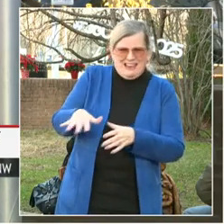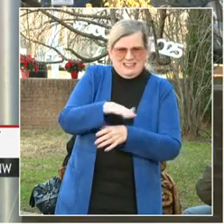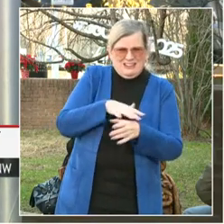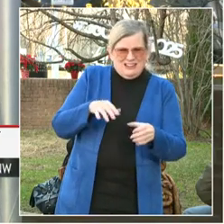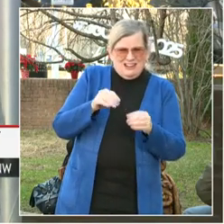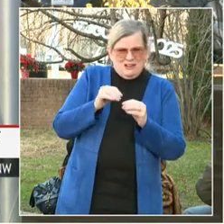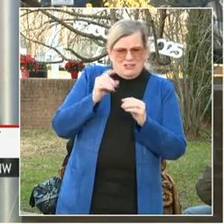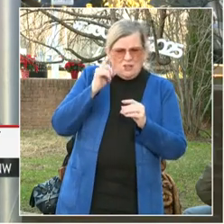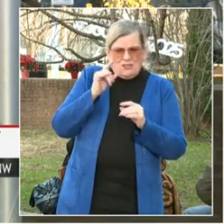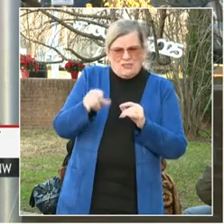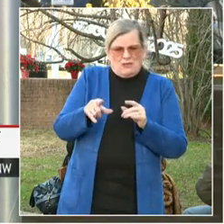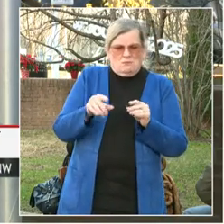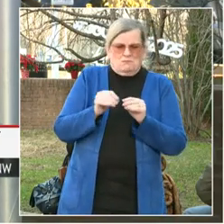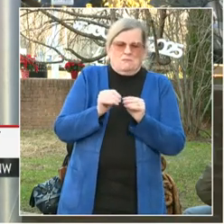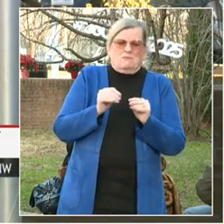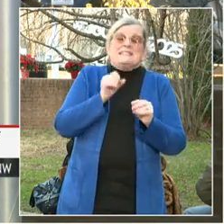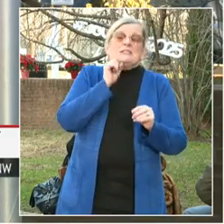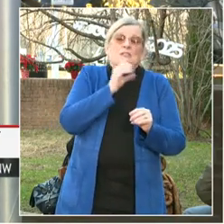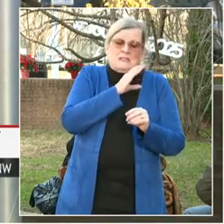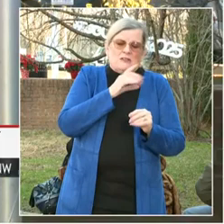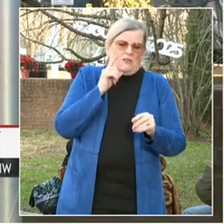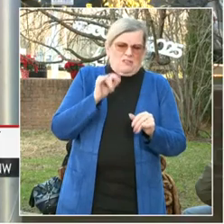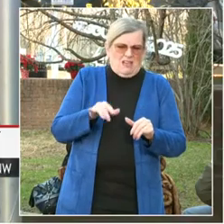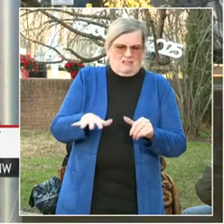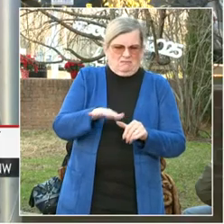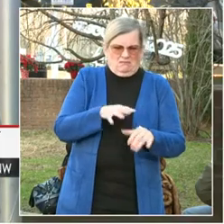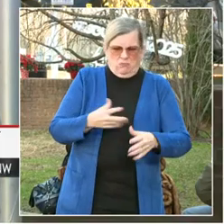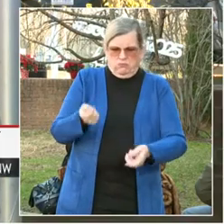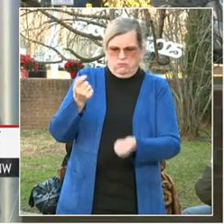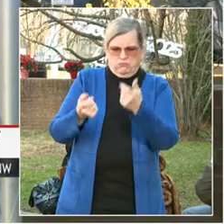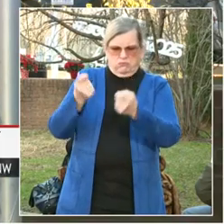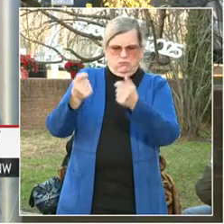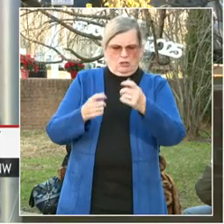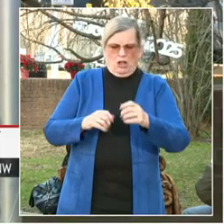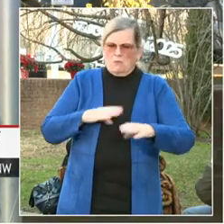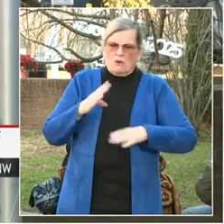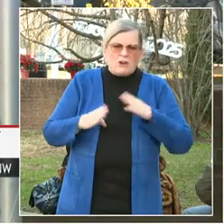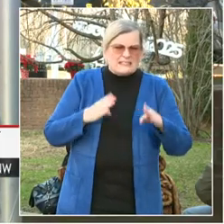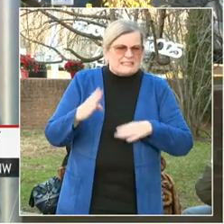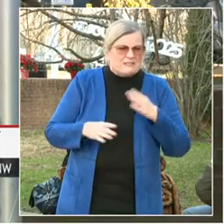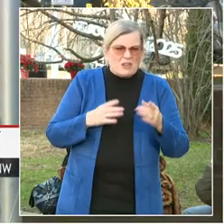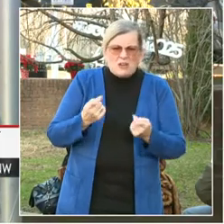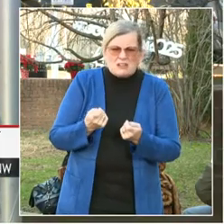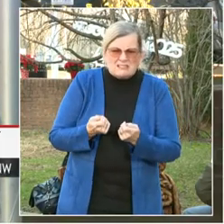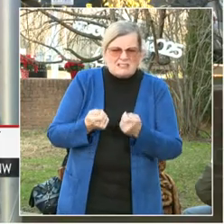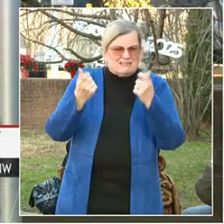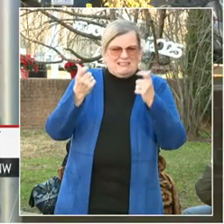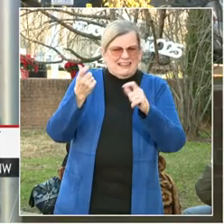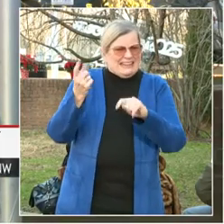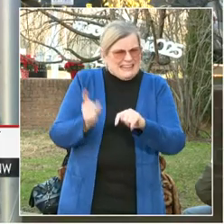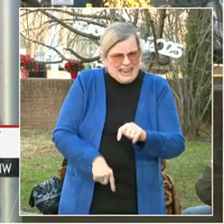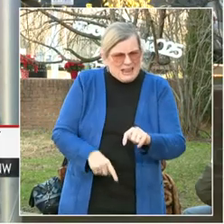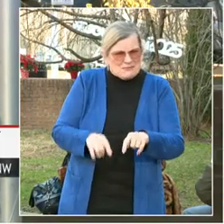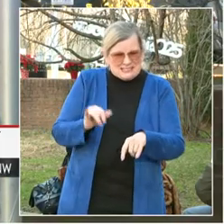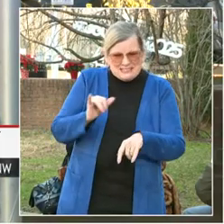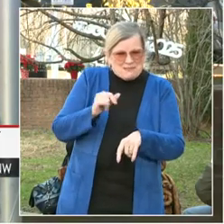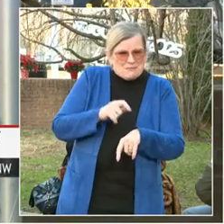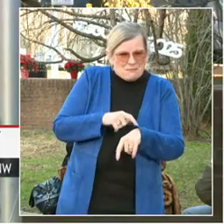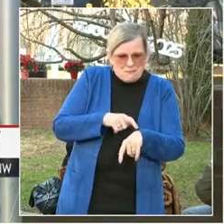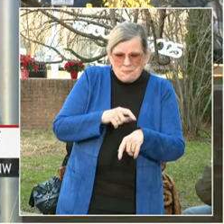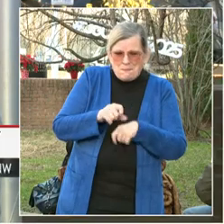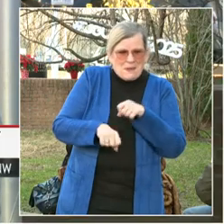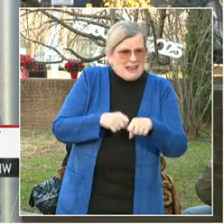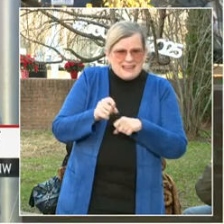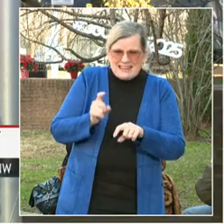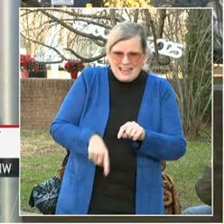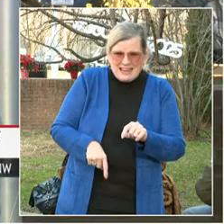people who need to drive. Not everybody can bicycle, and it seems to be the maybe younger people pushing out